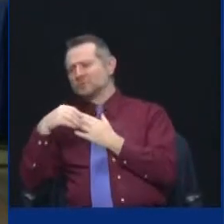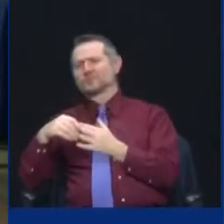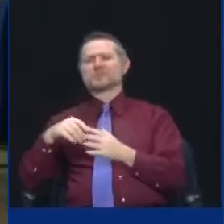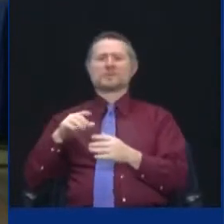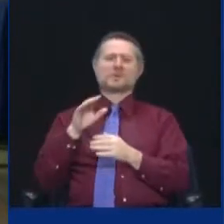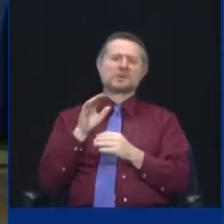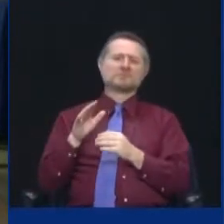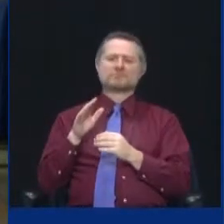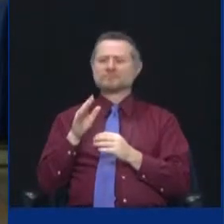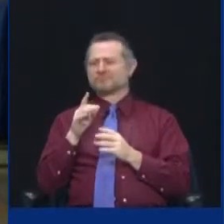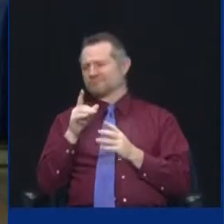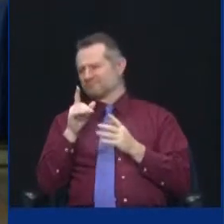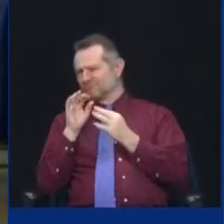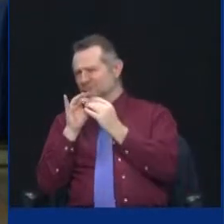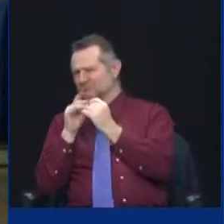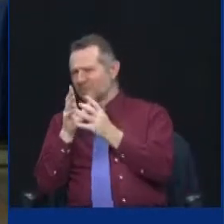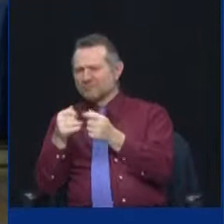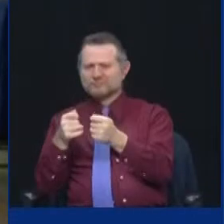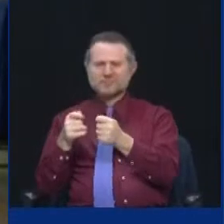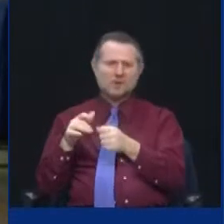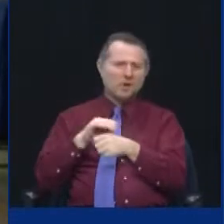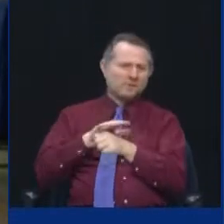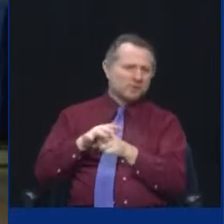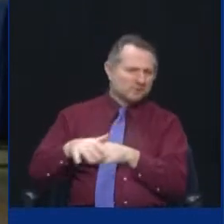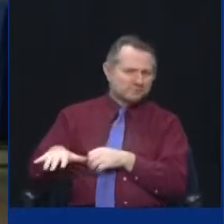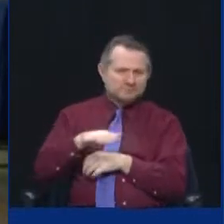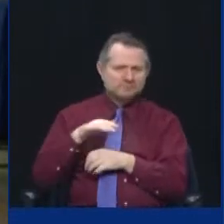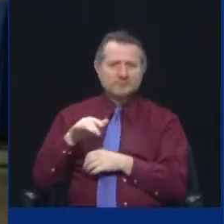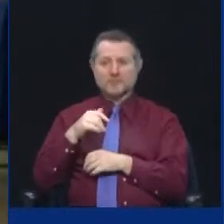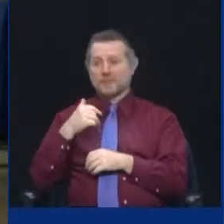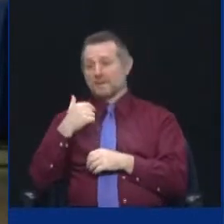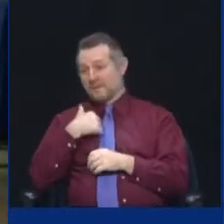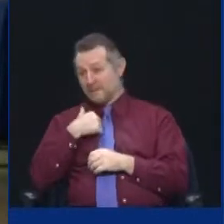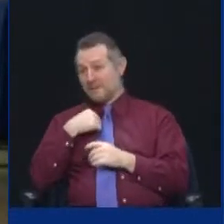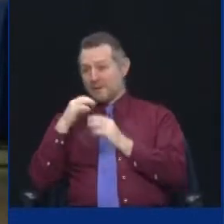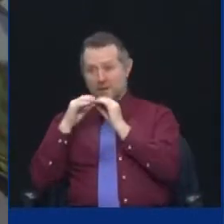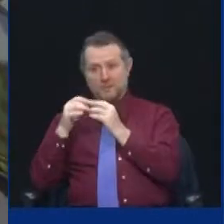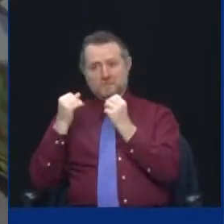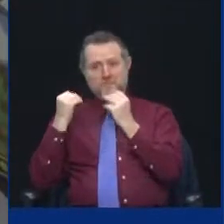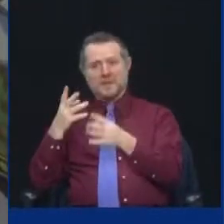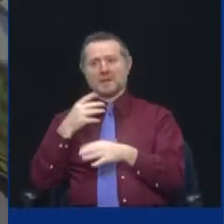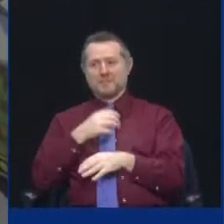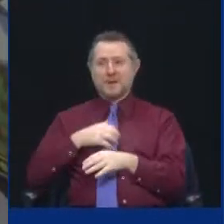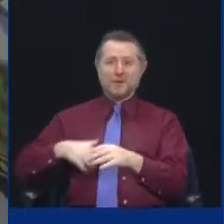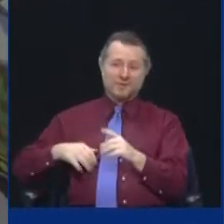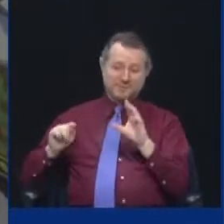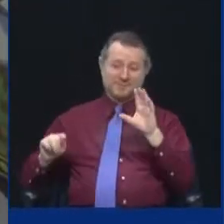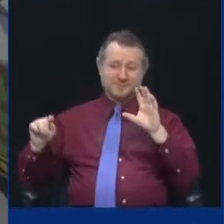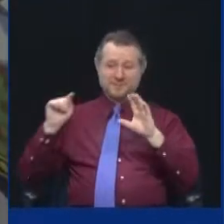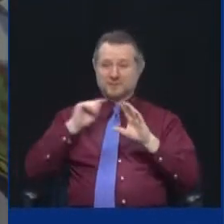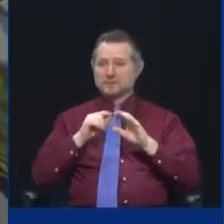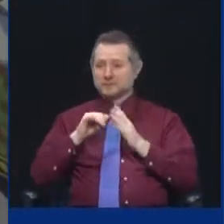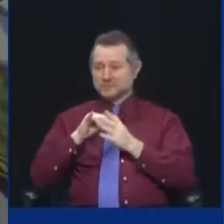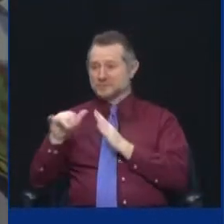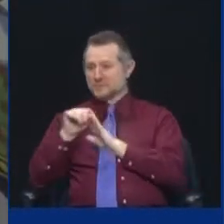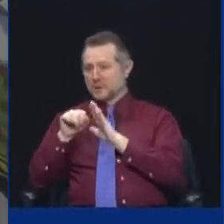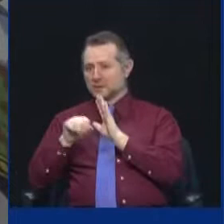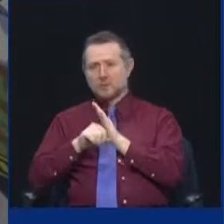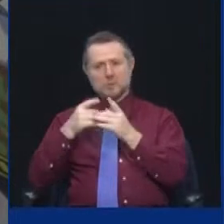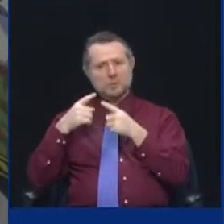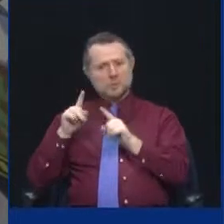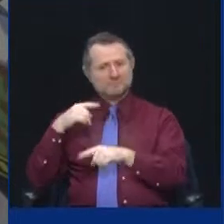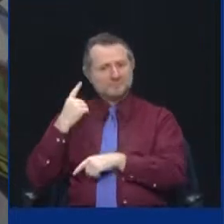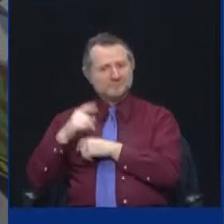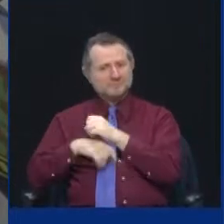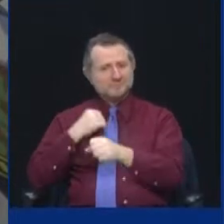to COVID. I worked with a lot of mayors and local officials across the state during COVID.